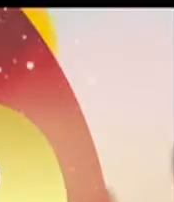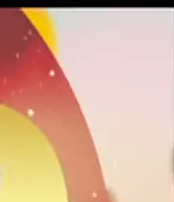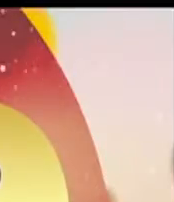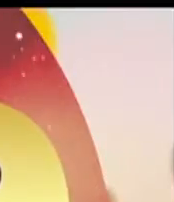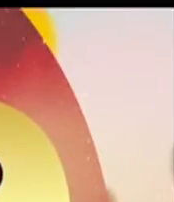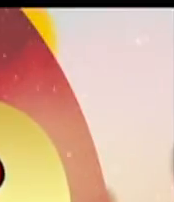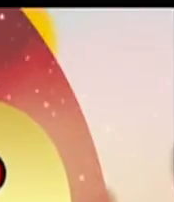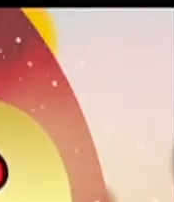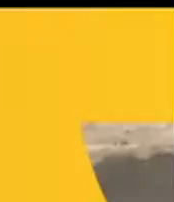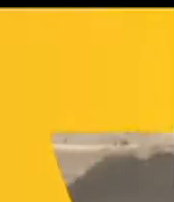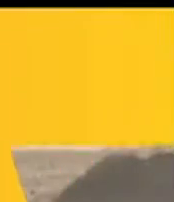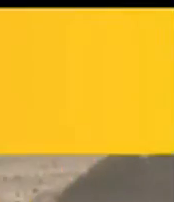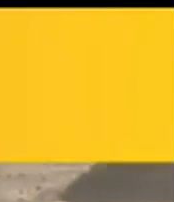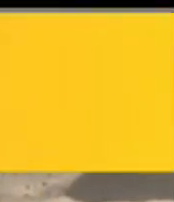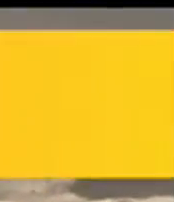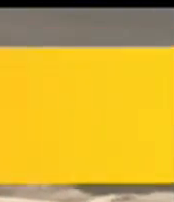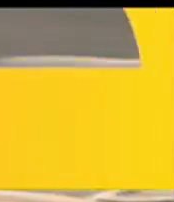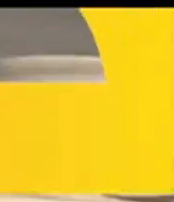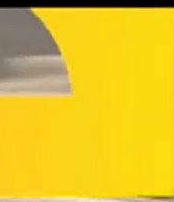Love.